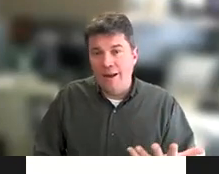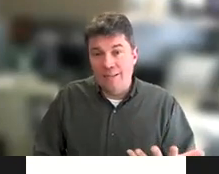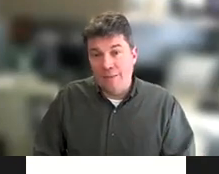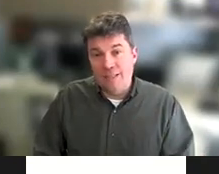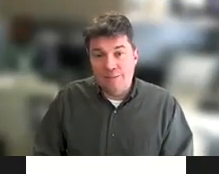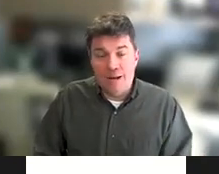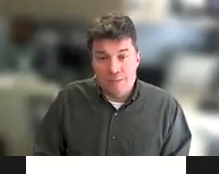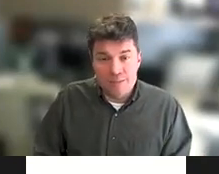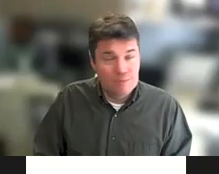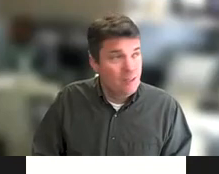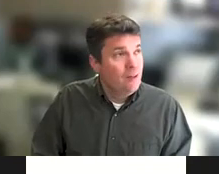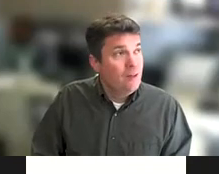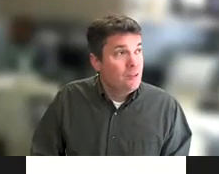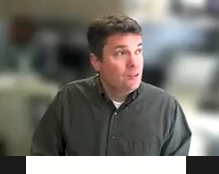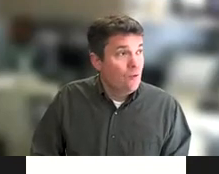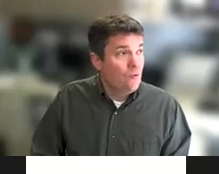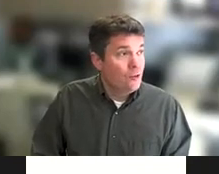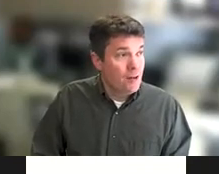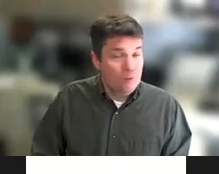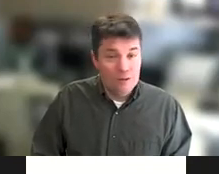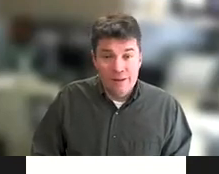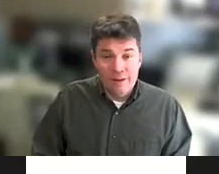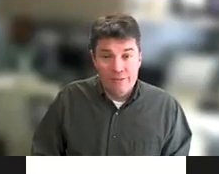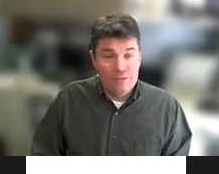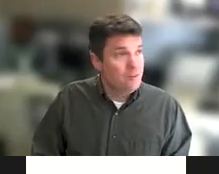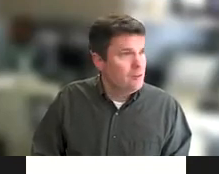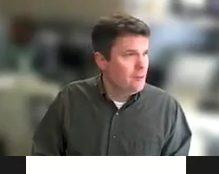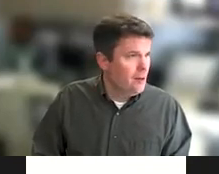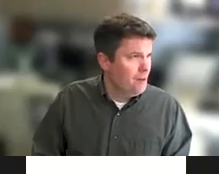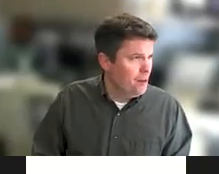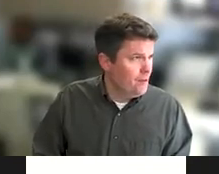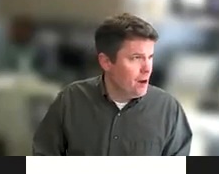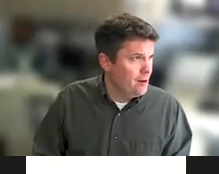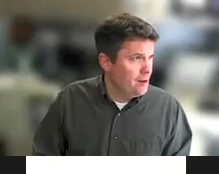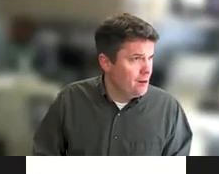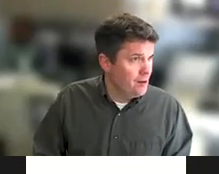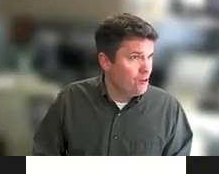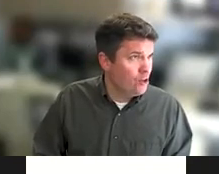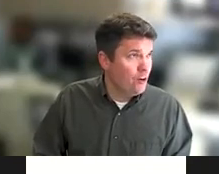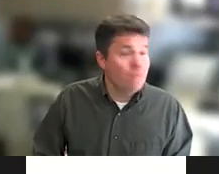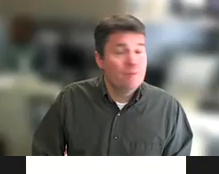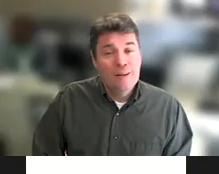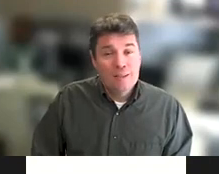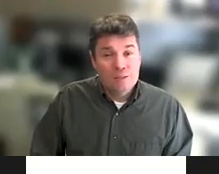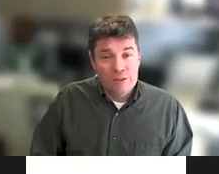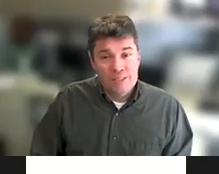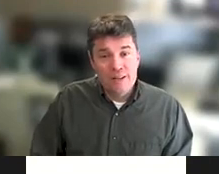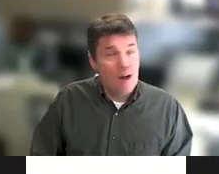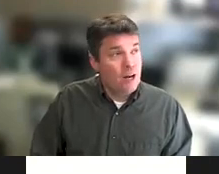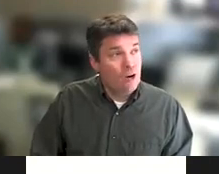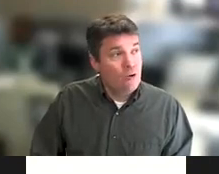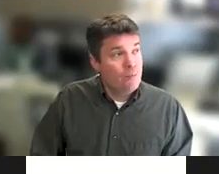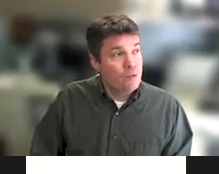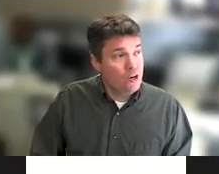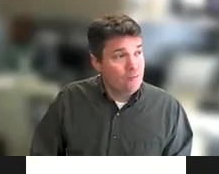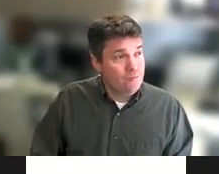only accommodate as best as possible. So for example, if, I believe I added a chart here. So this